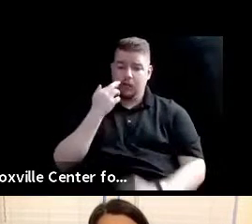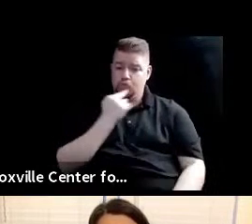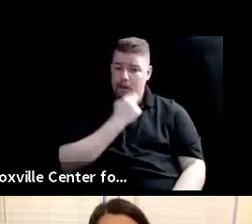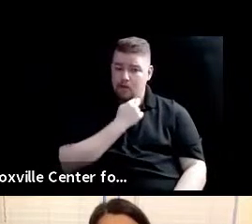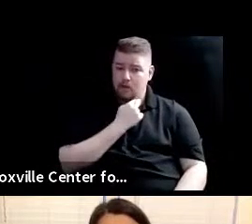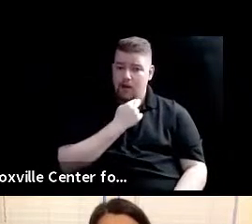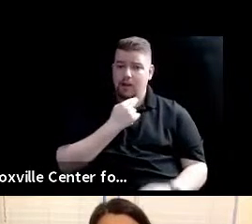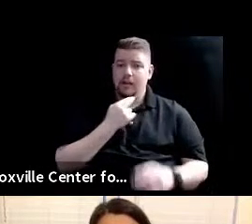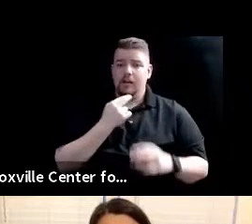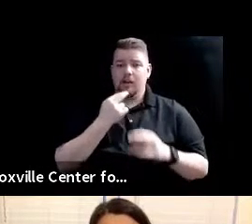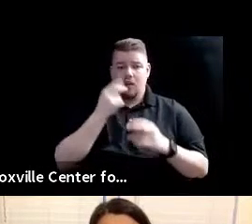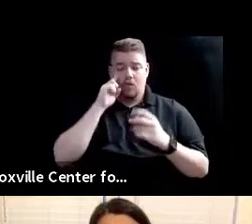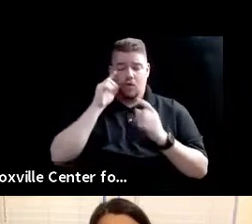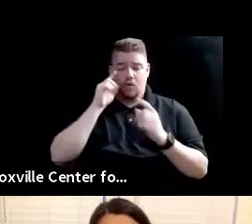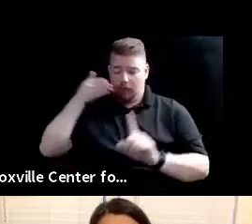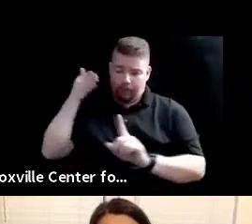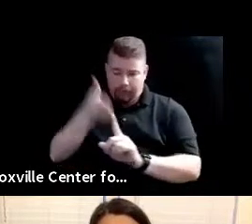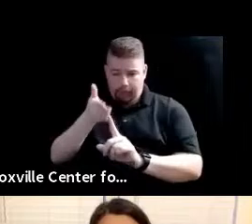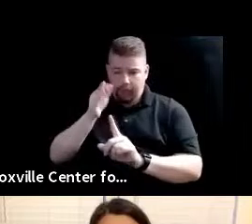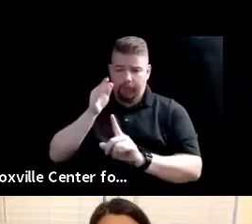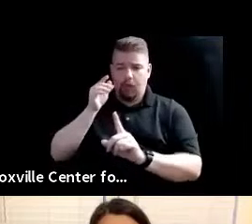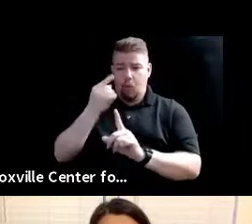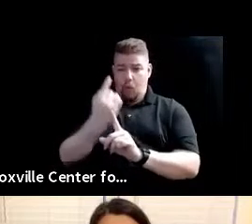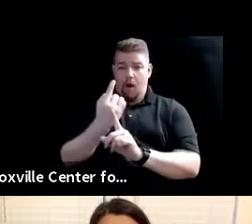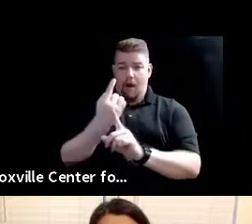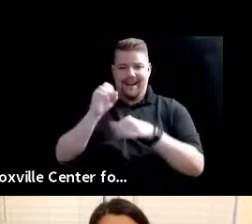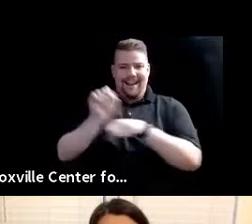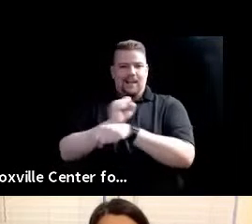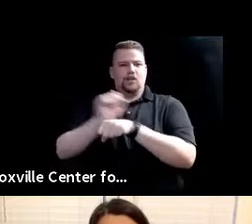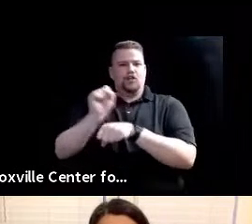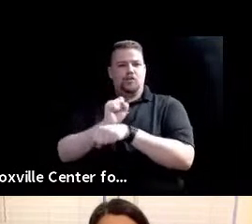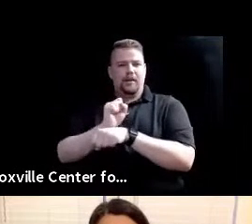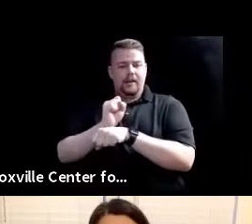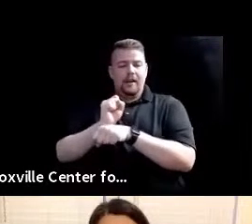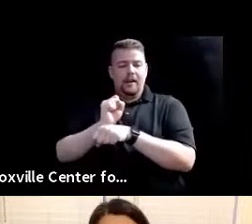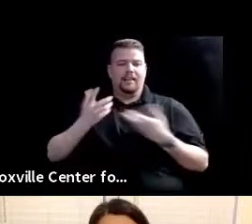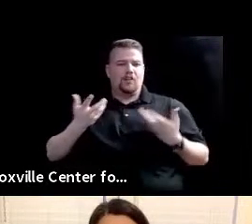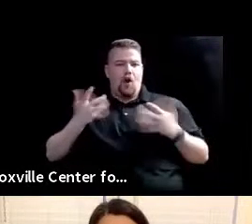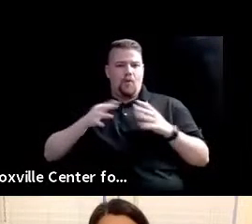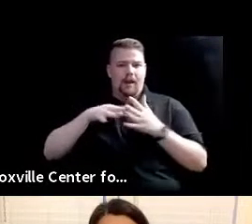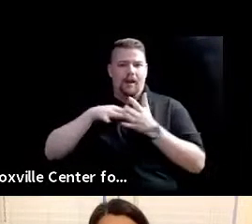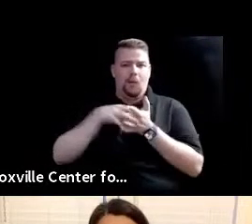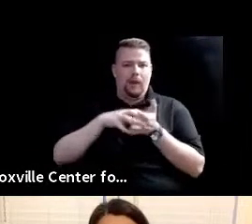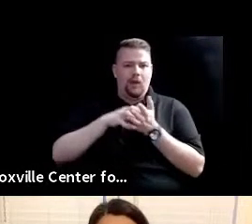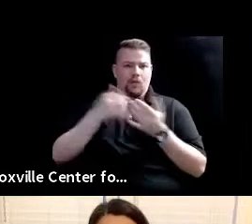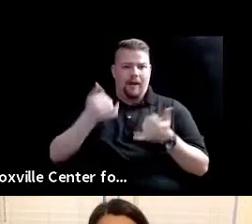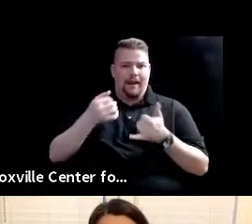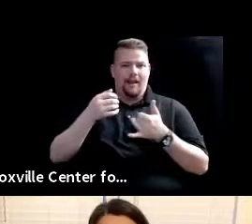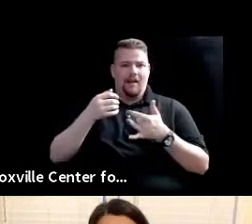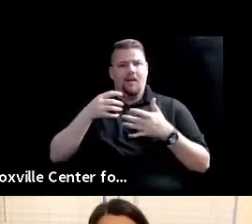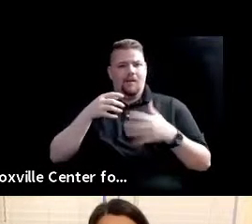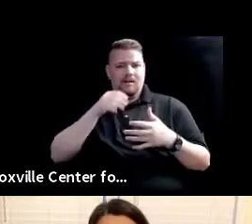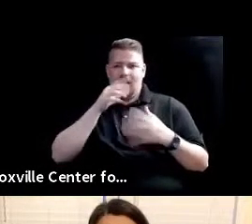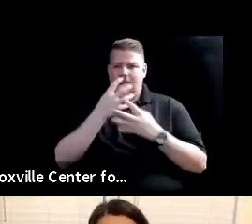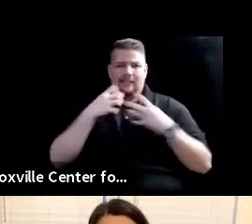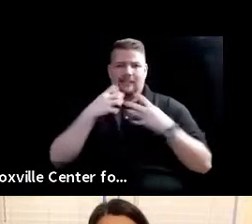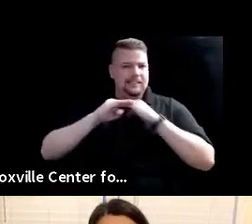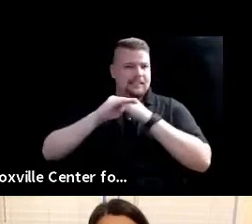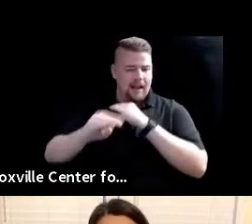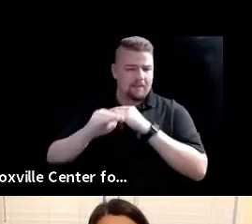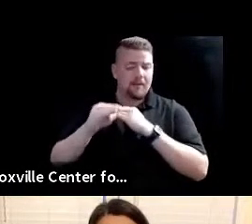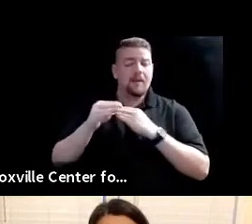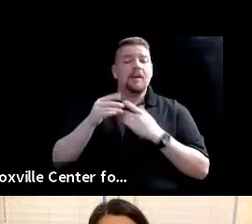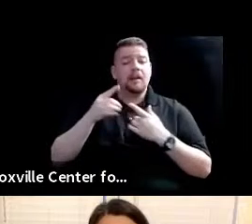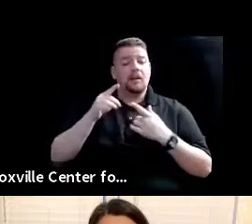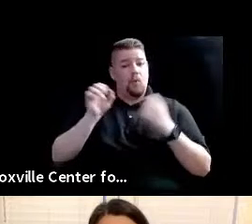restaurants, you're singling out one industry that is already on shaky ground with very small margins. And at least we're able